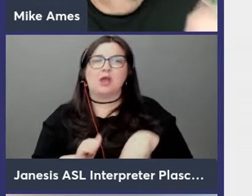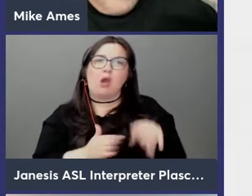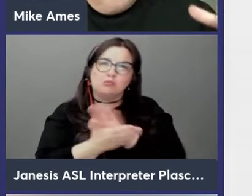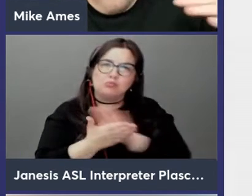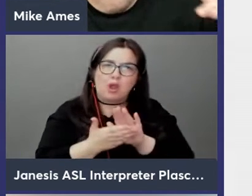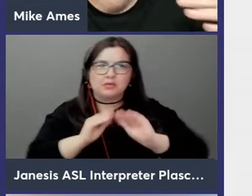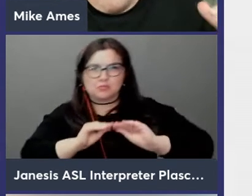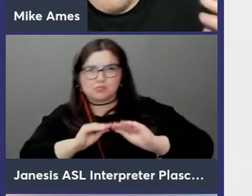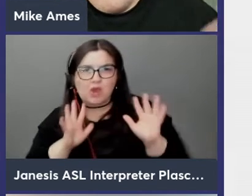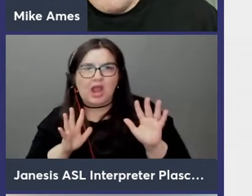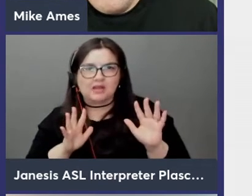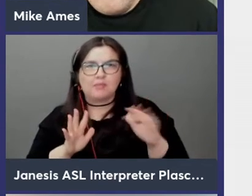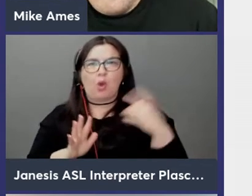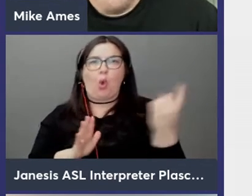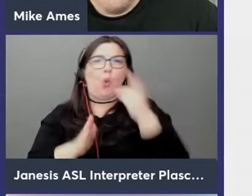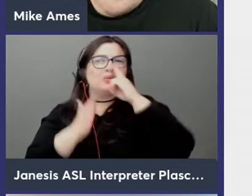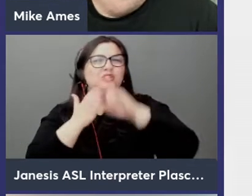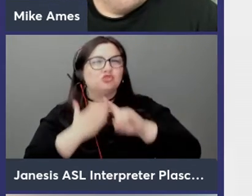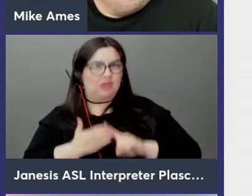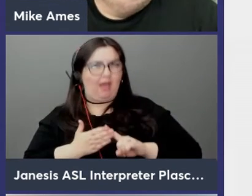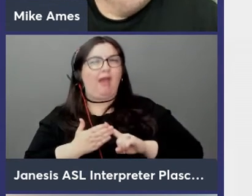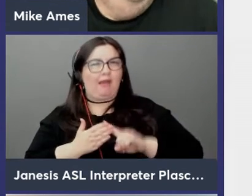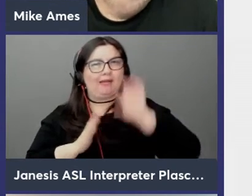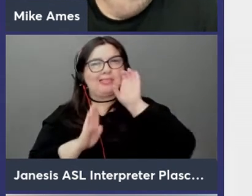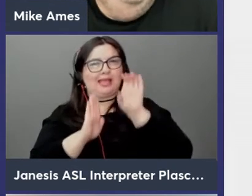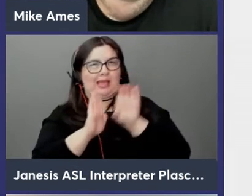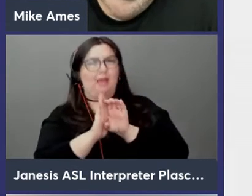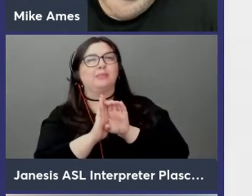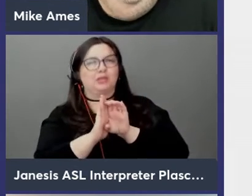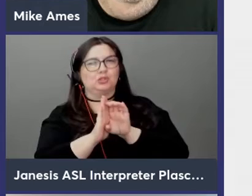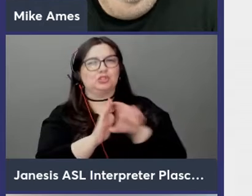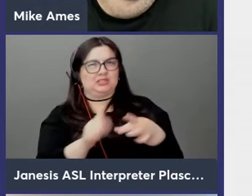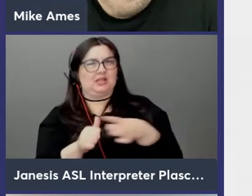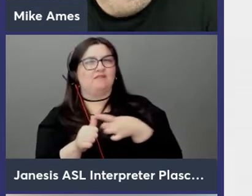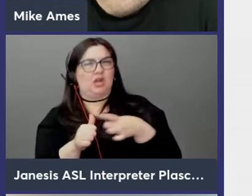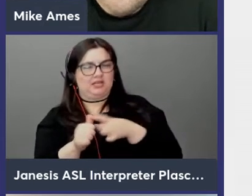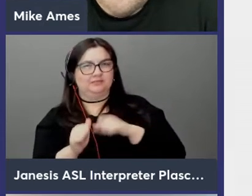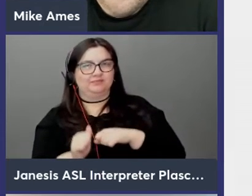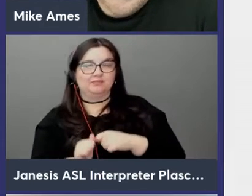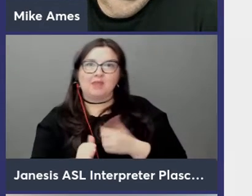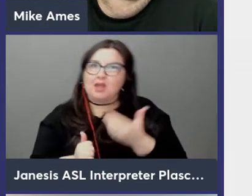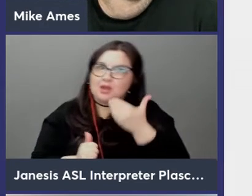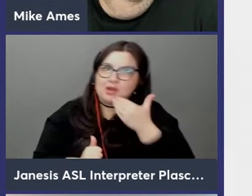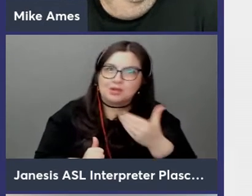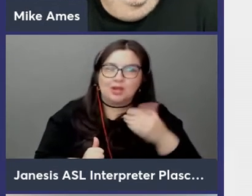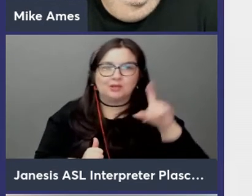brightness, that's why we always want to check the images up front. Great question.